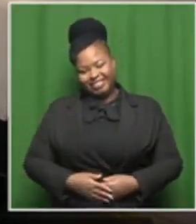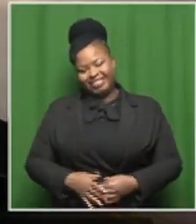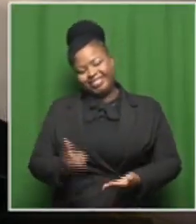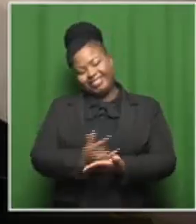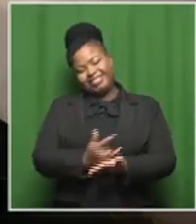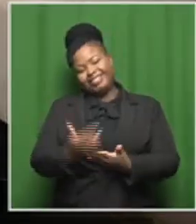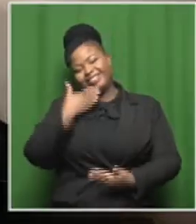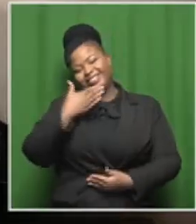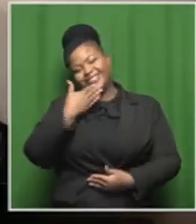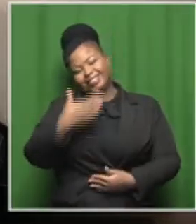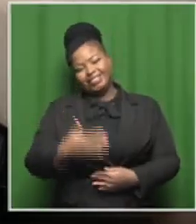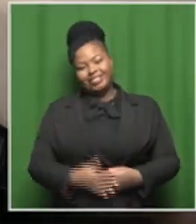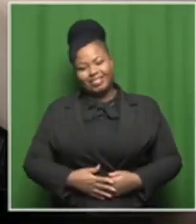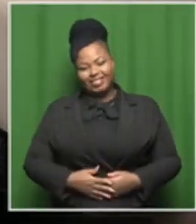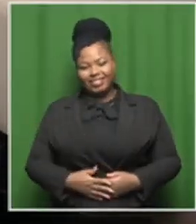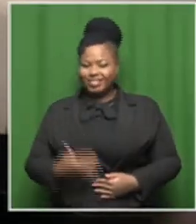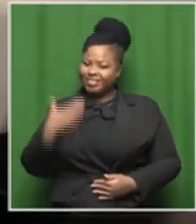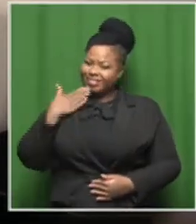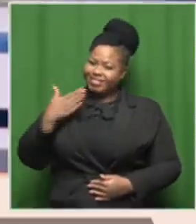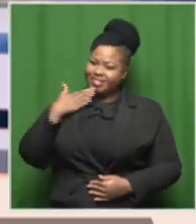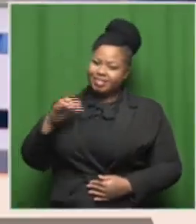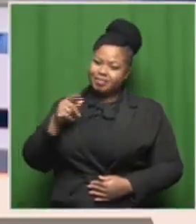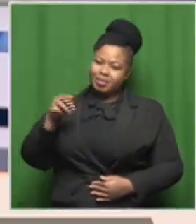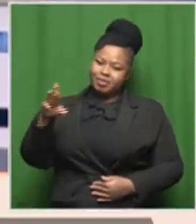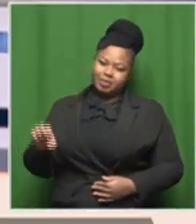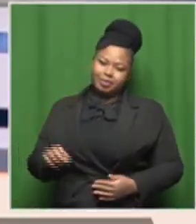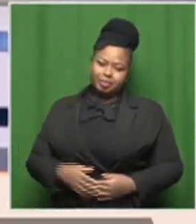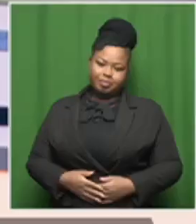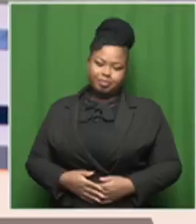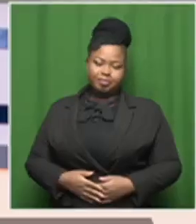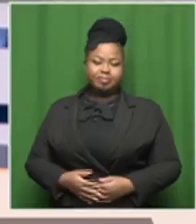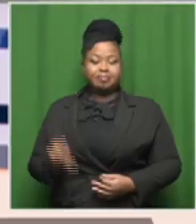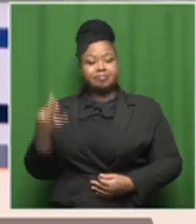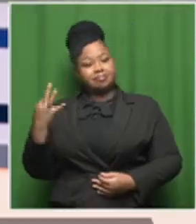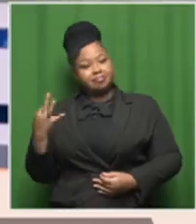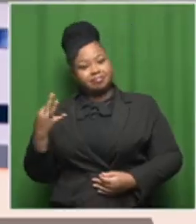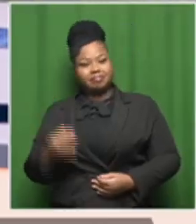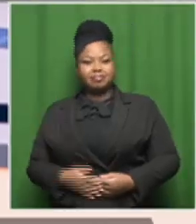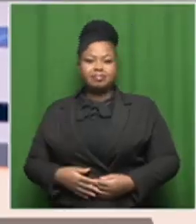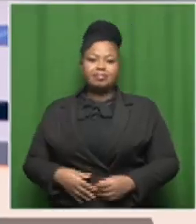chatting to me. And thank you. Hey? Lovely stuff. Thank you, Simpiwe. All right, we roped in 3 athletes